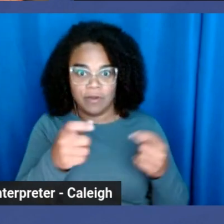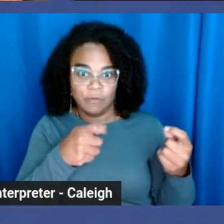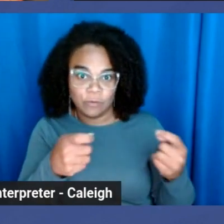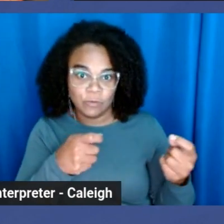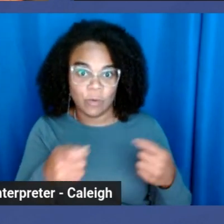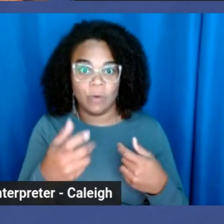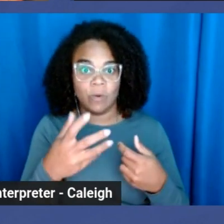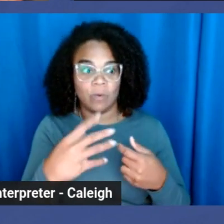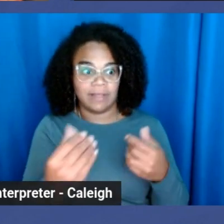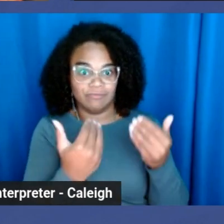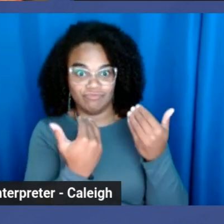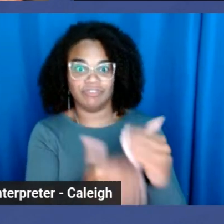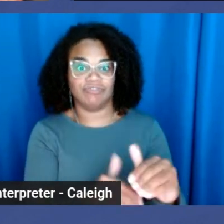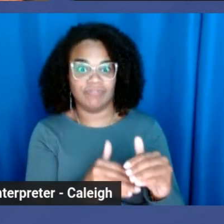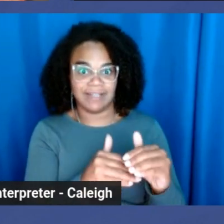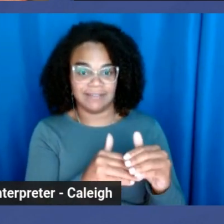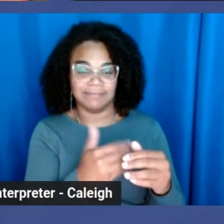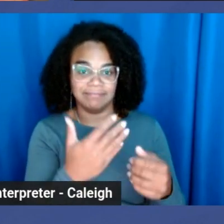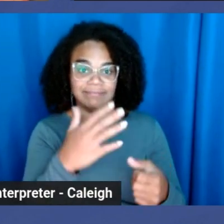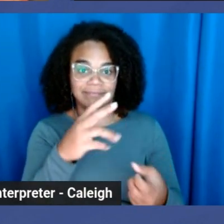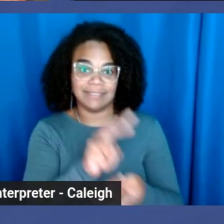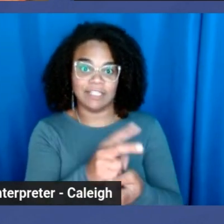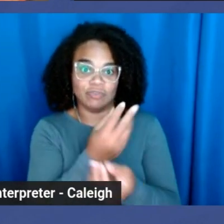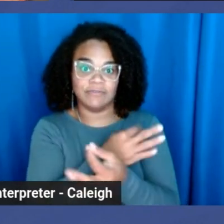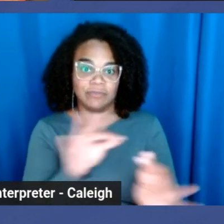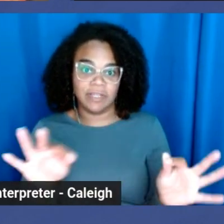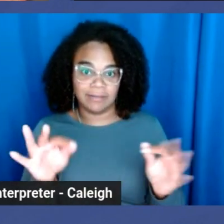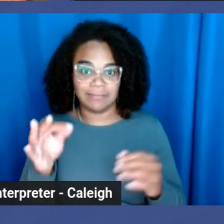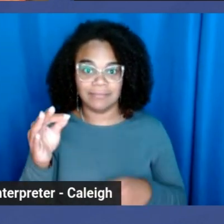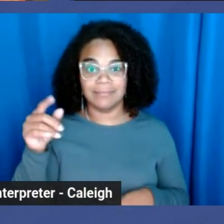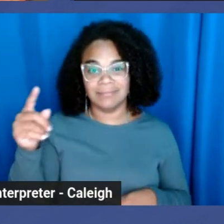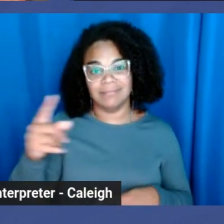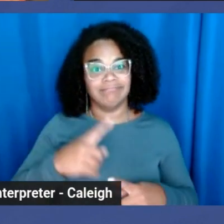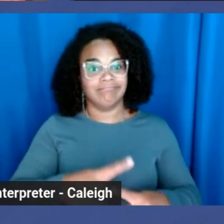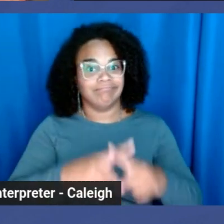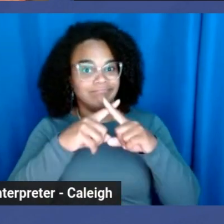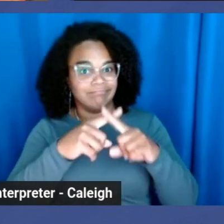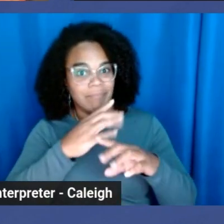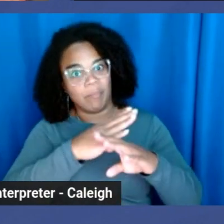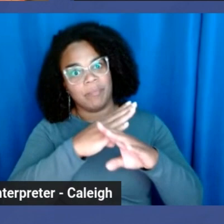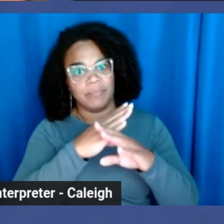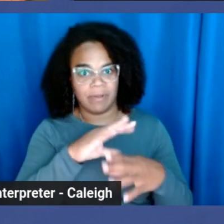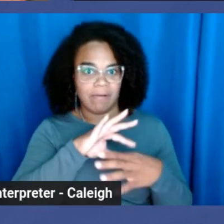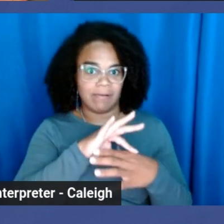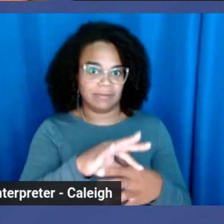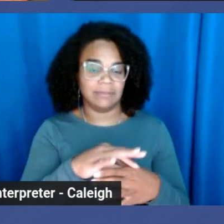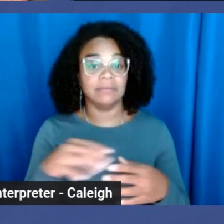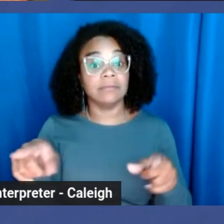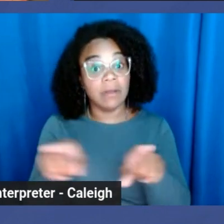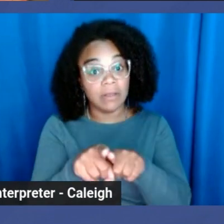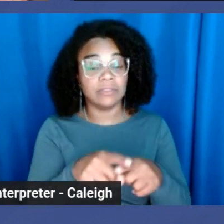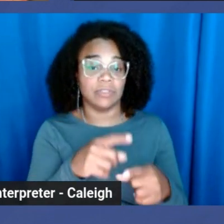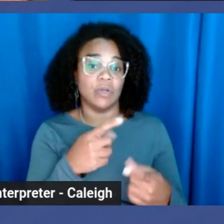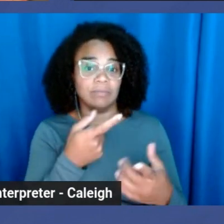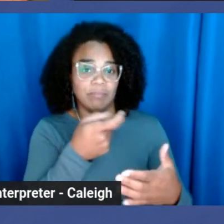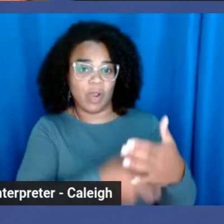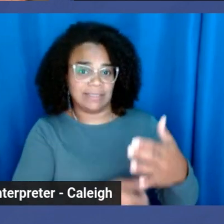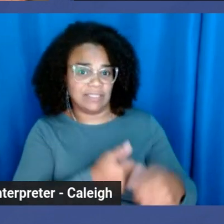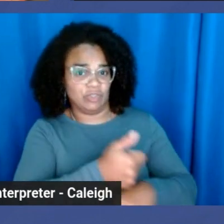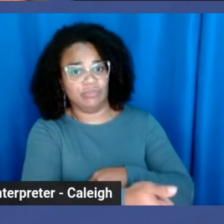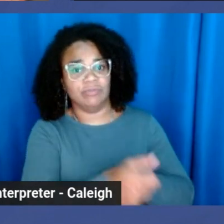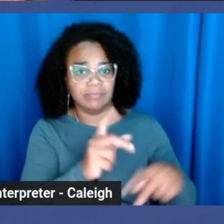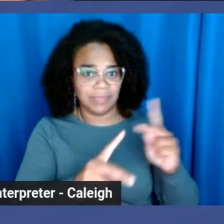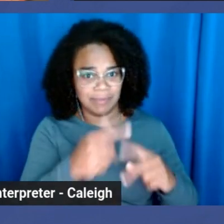and restrict sexual freedoms, to censor content, and to prosecute people based on their online